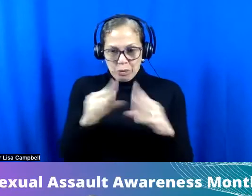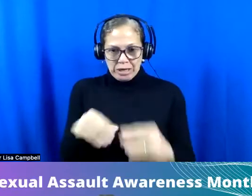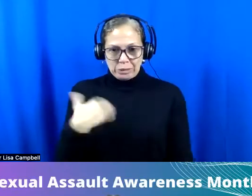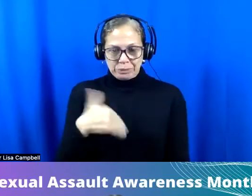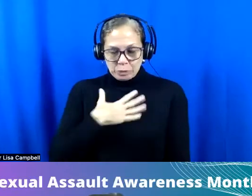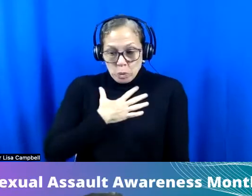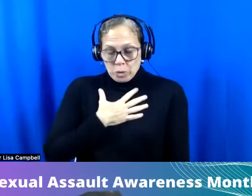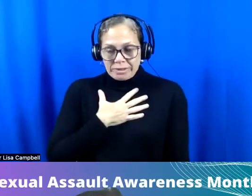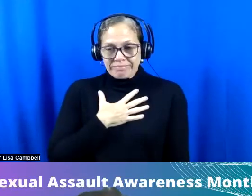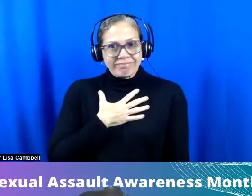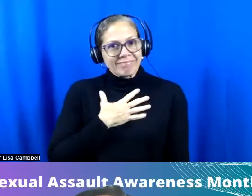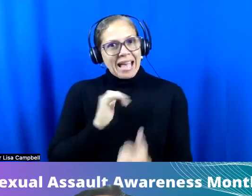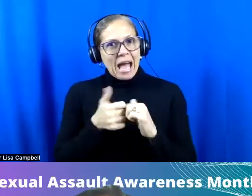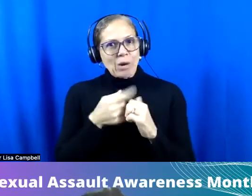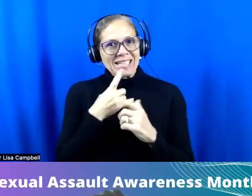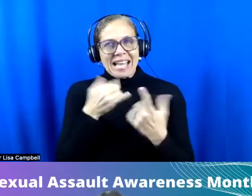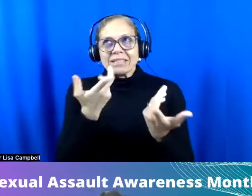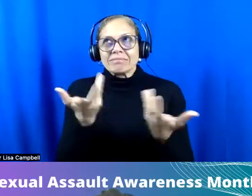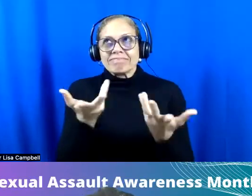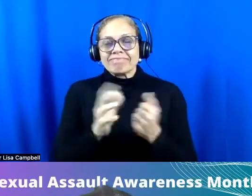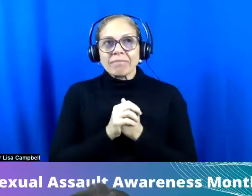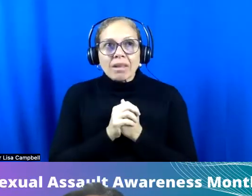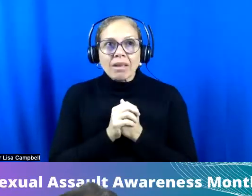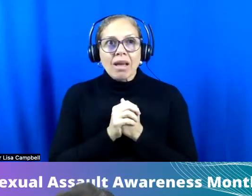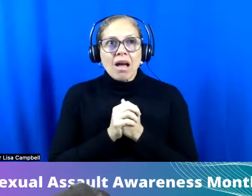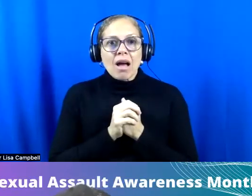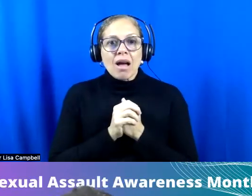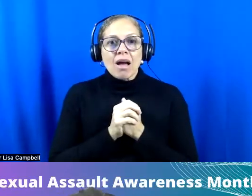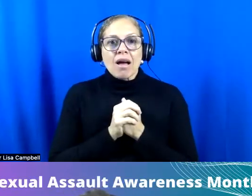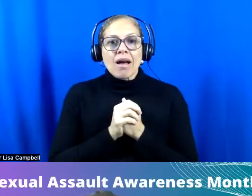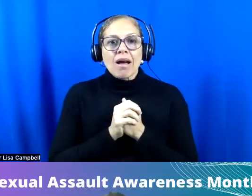how do I say that very succinctly? So first I want to say I'm a daughter